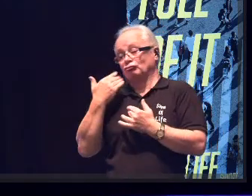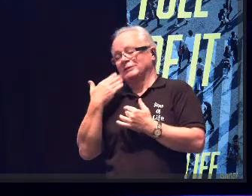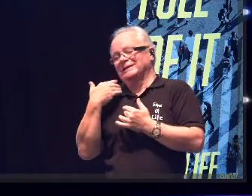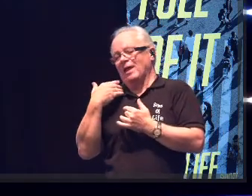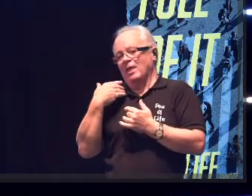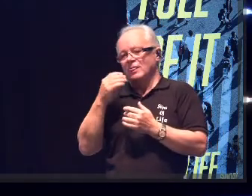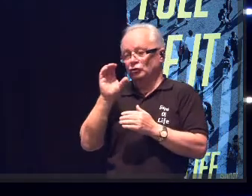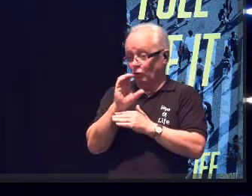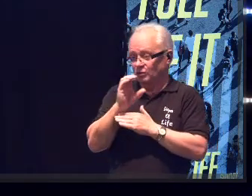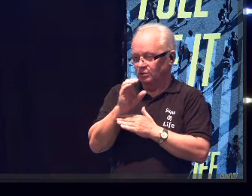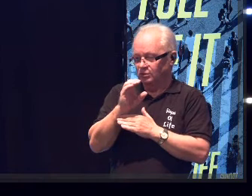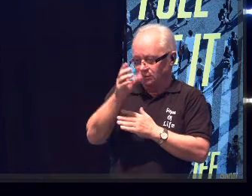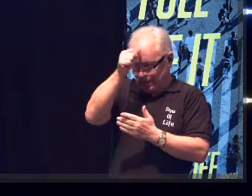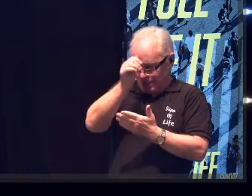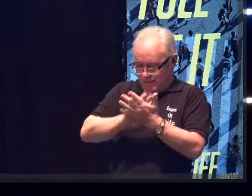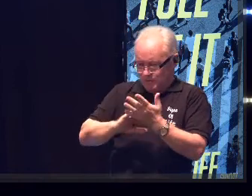criticism.